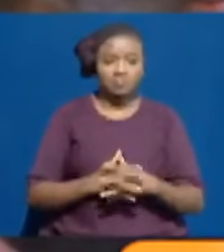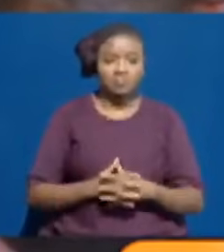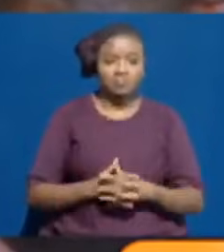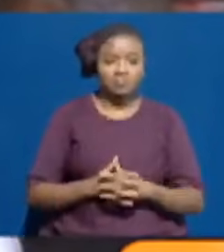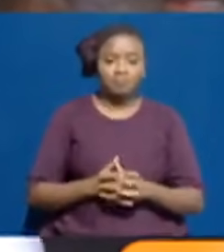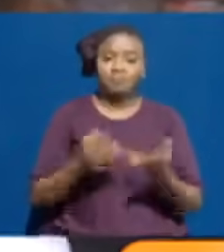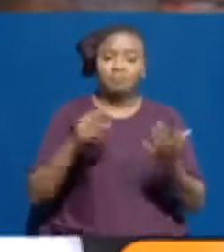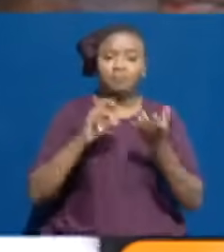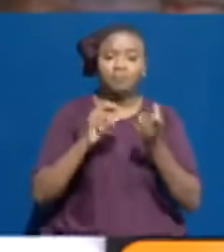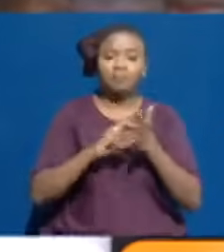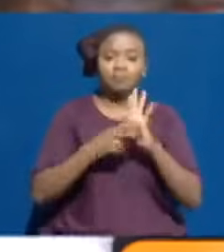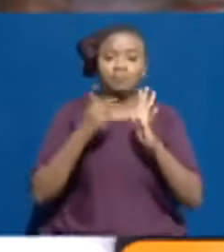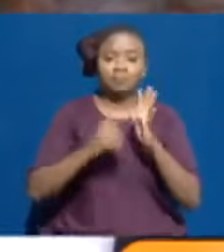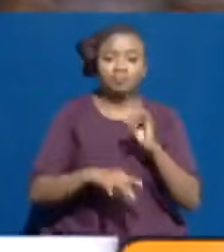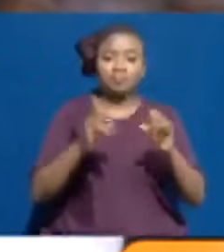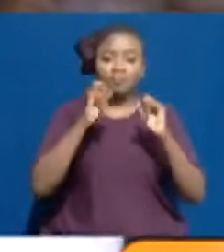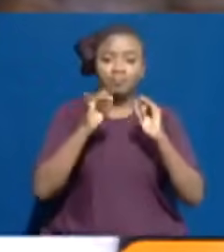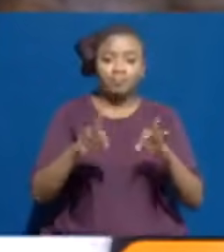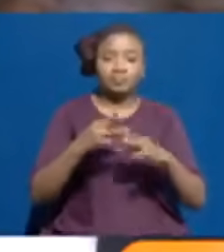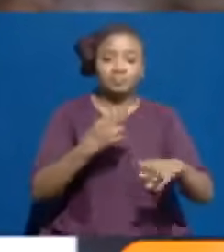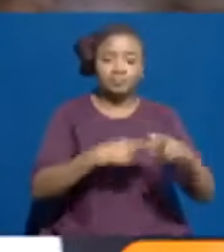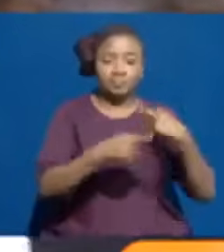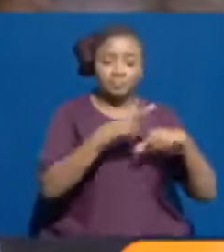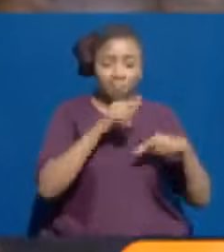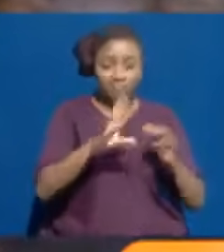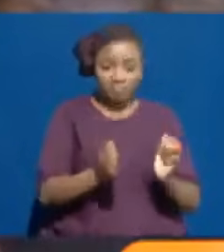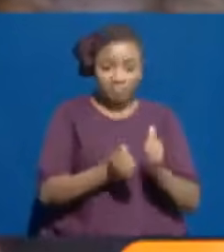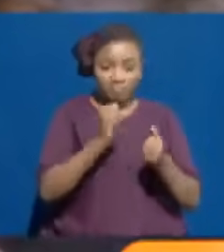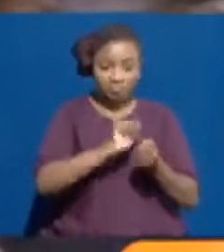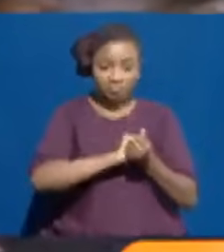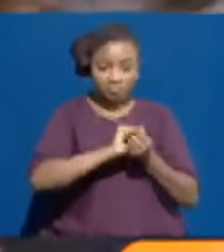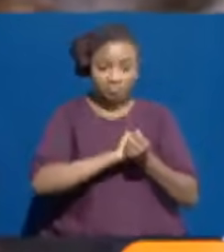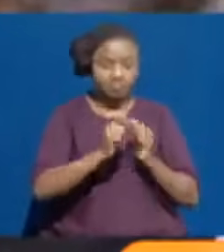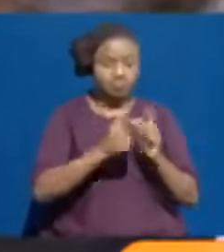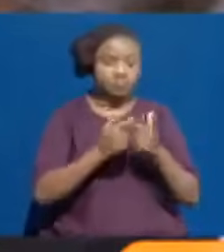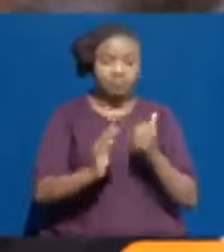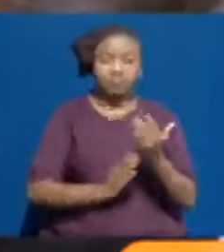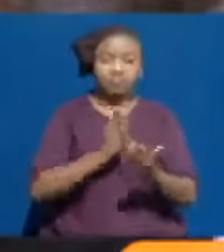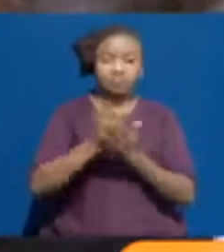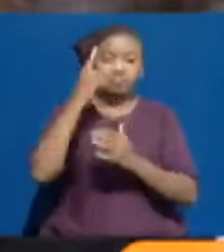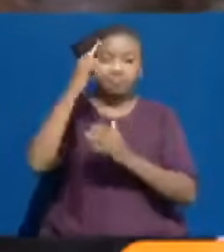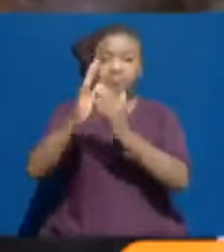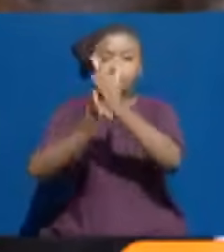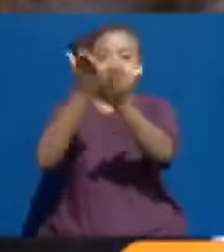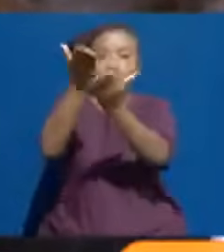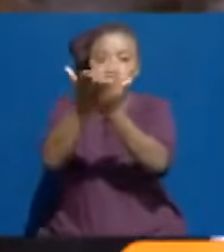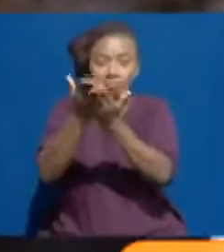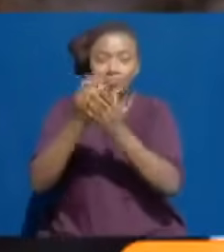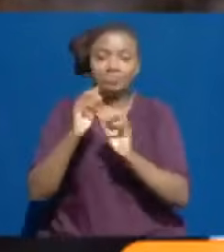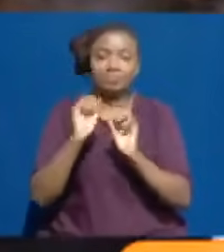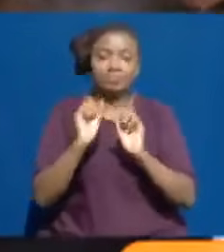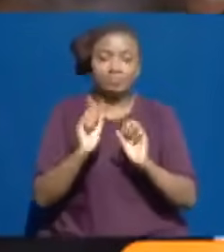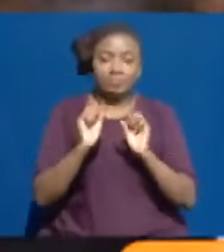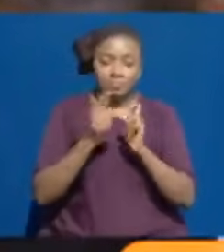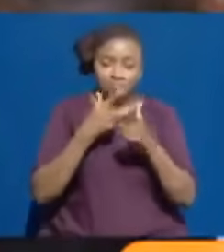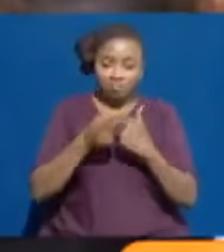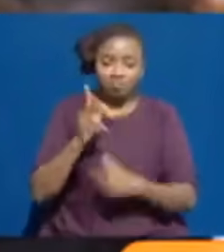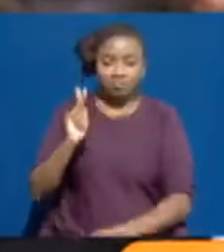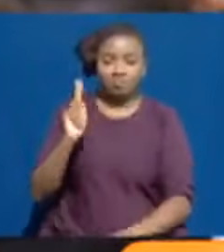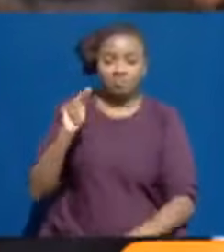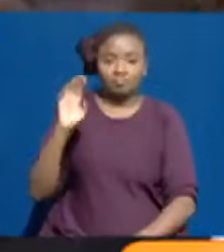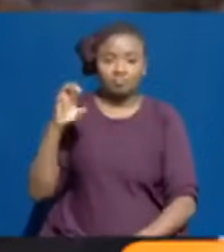So, if the review was done on Friday, the application for appeal, the Examination